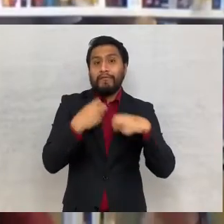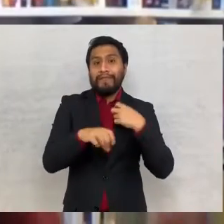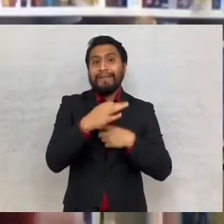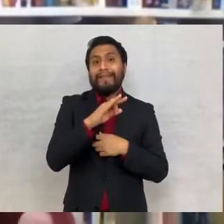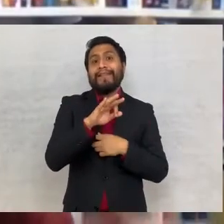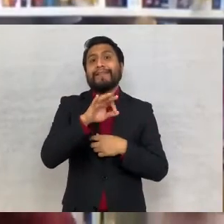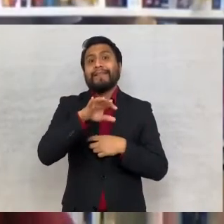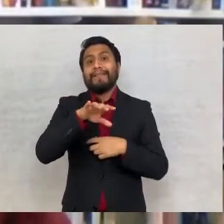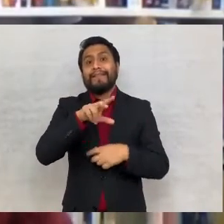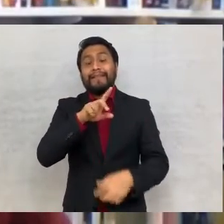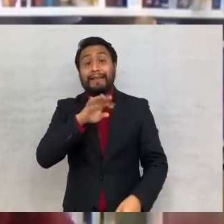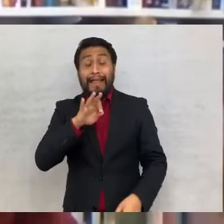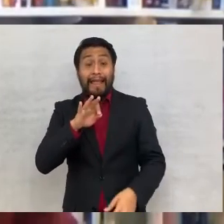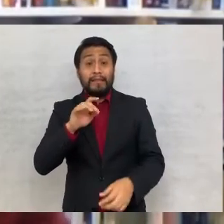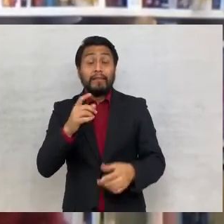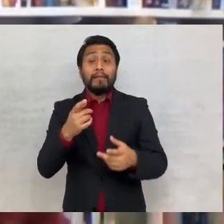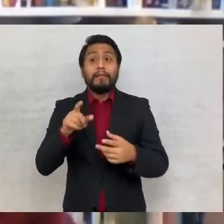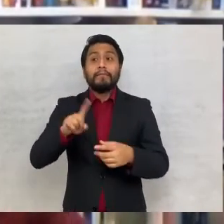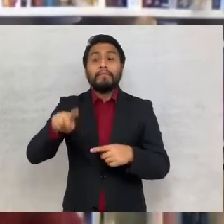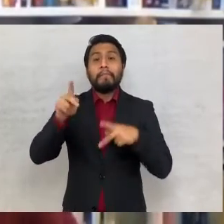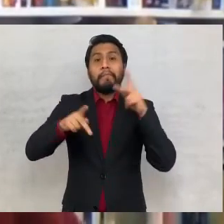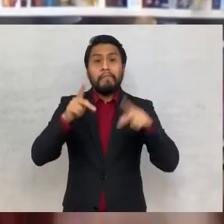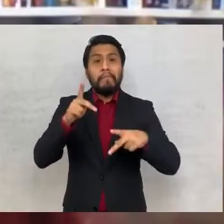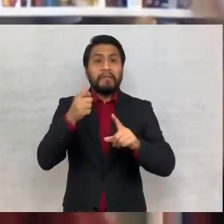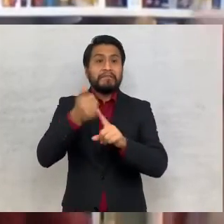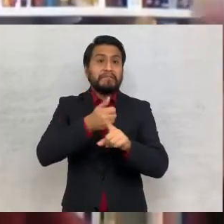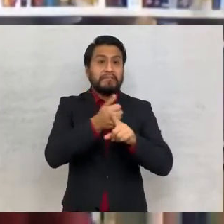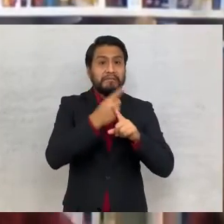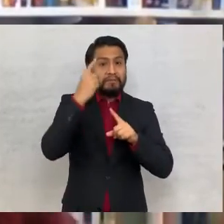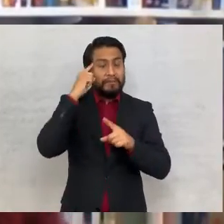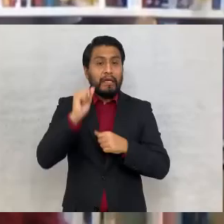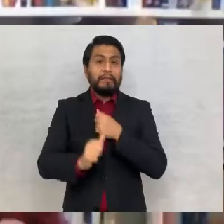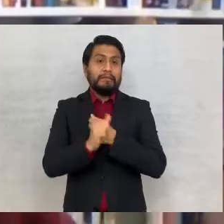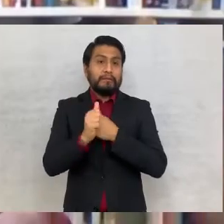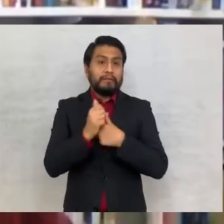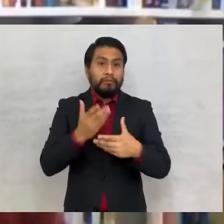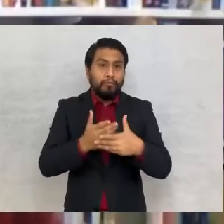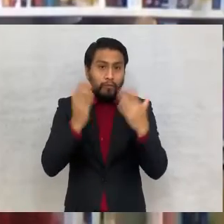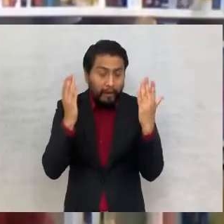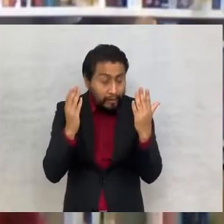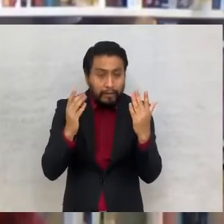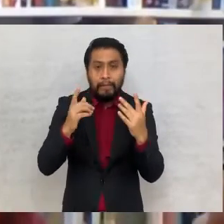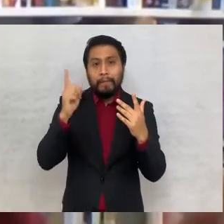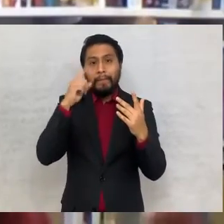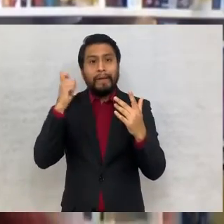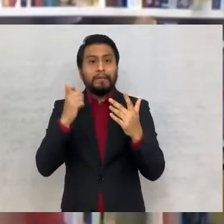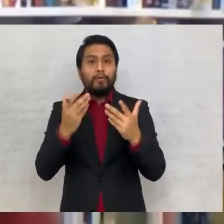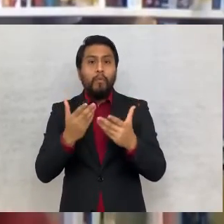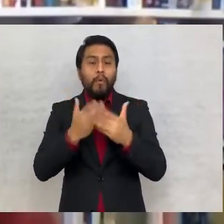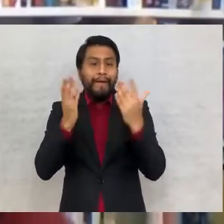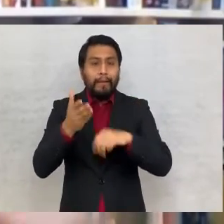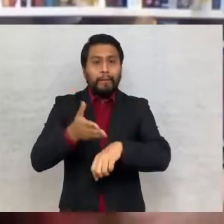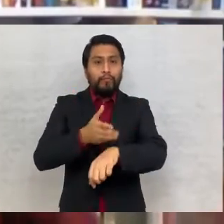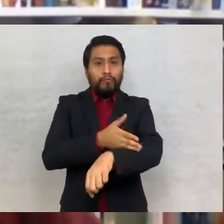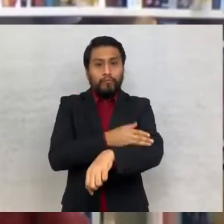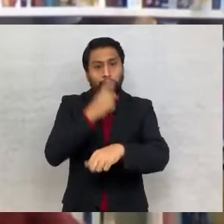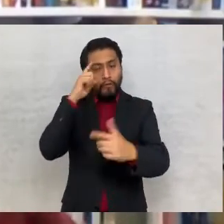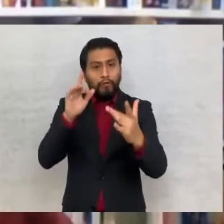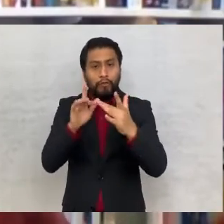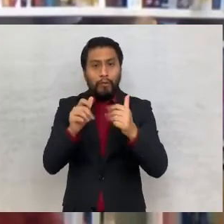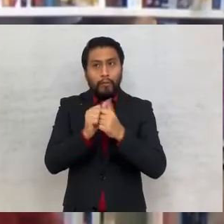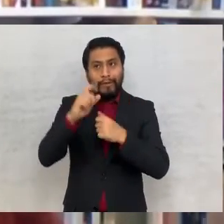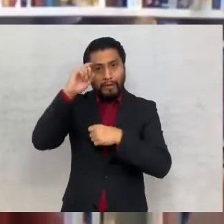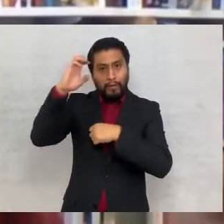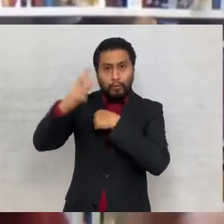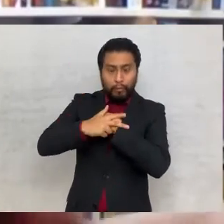danger, contributing more emphatically to moralize people's customs. That is to say, throughout this entire